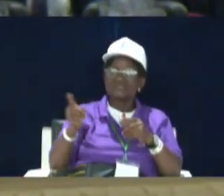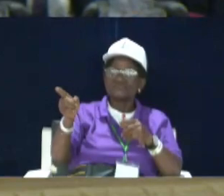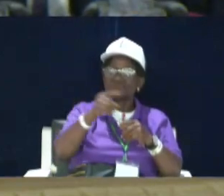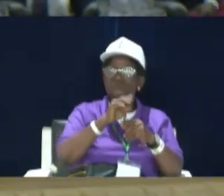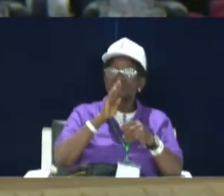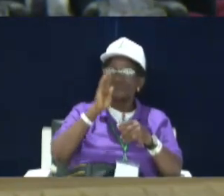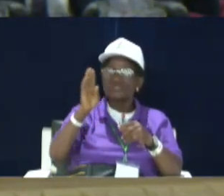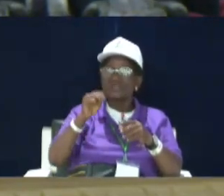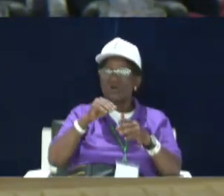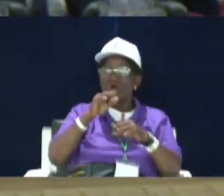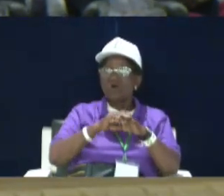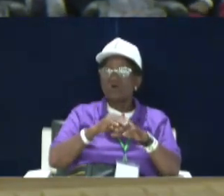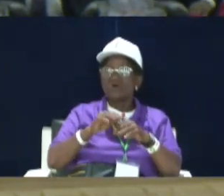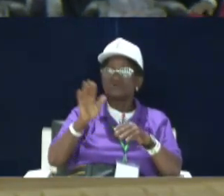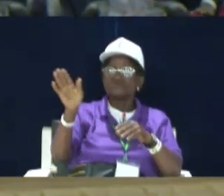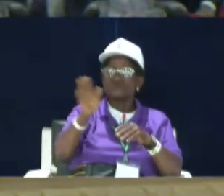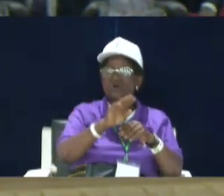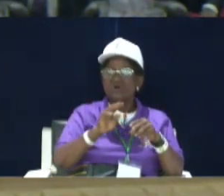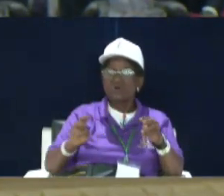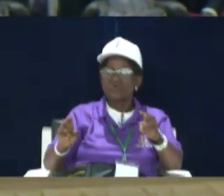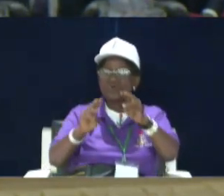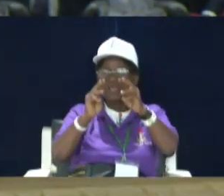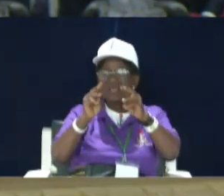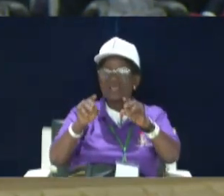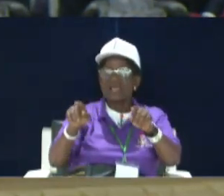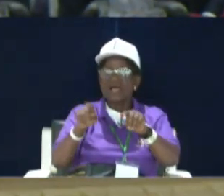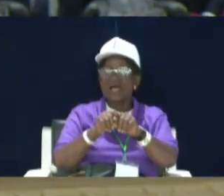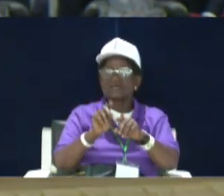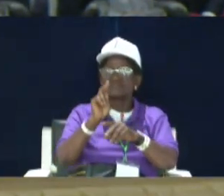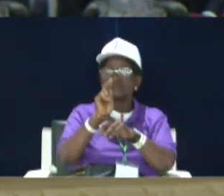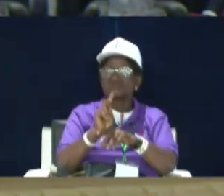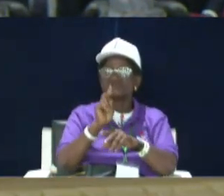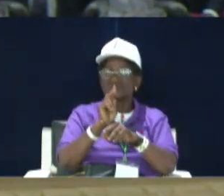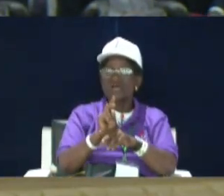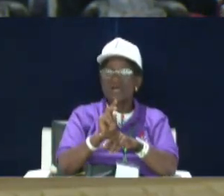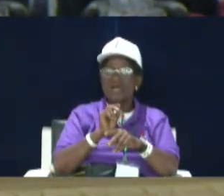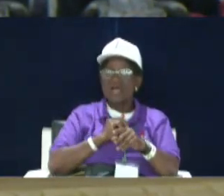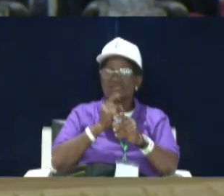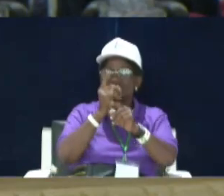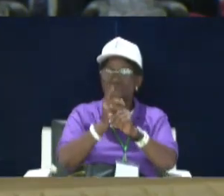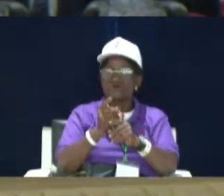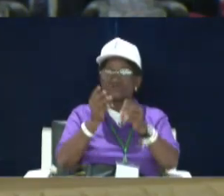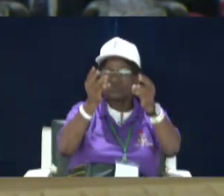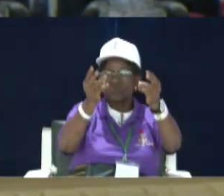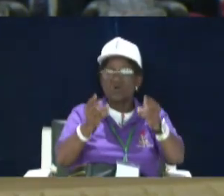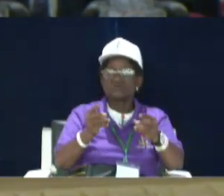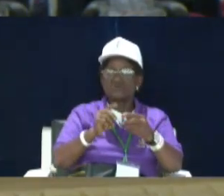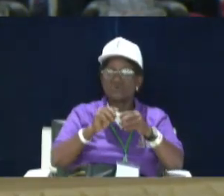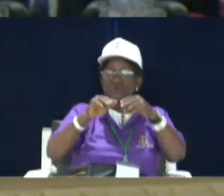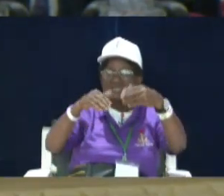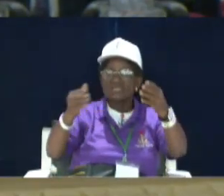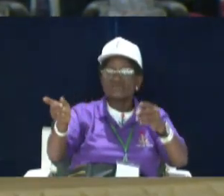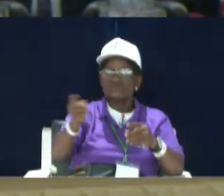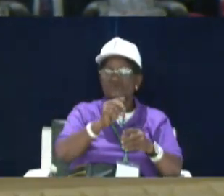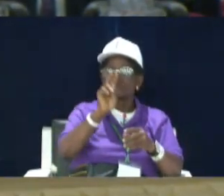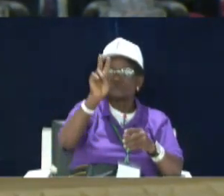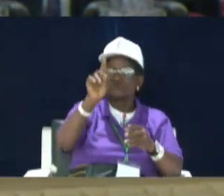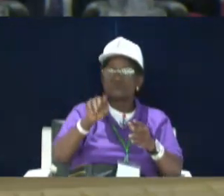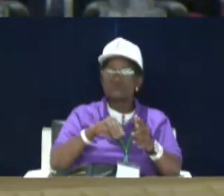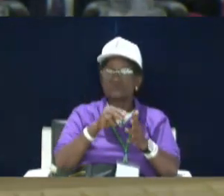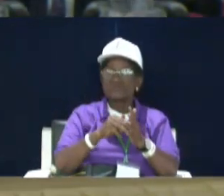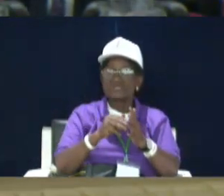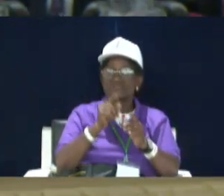I want to give you 2 minutes. If there's something you should have asked all this time that you forgot, just